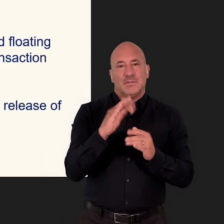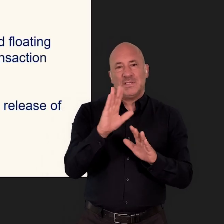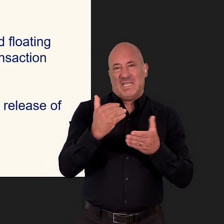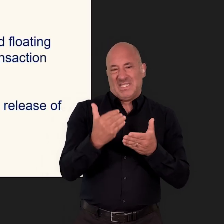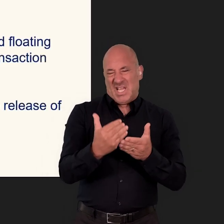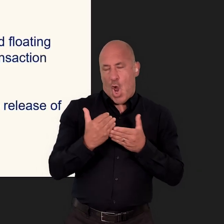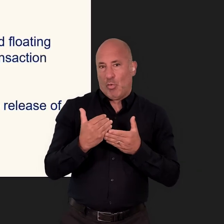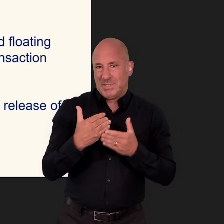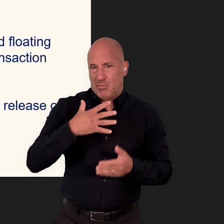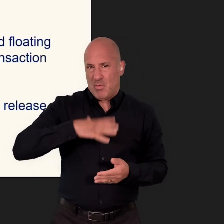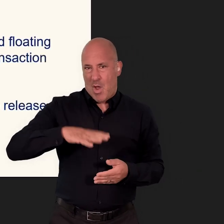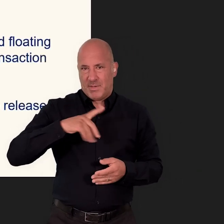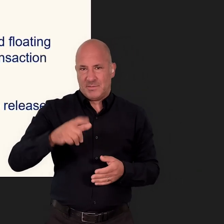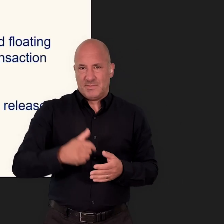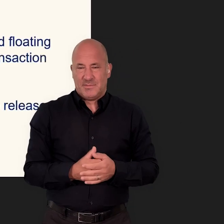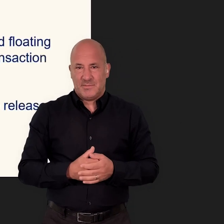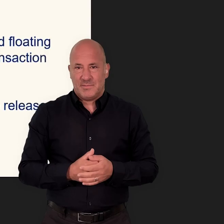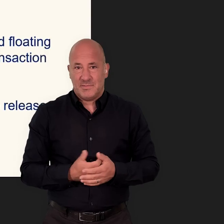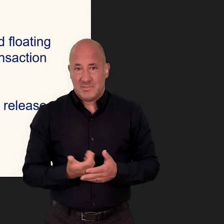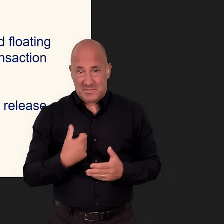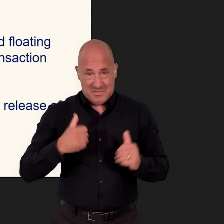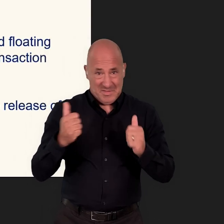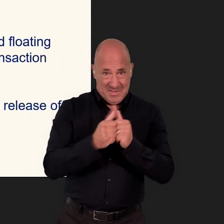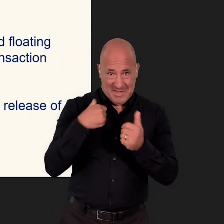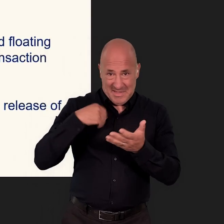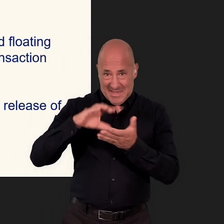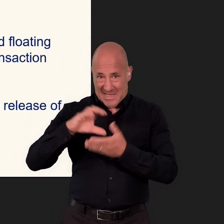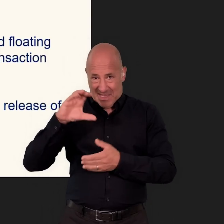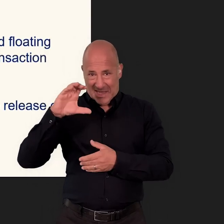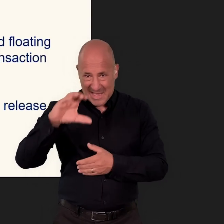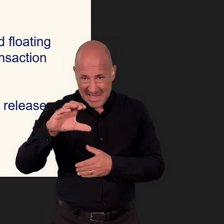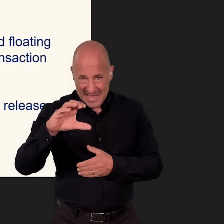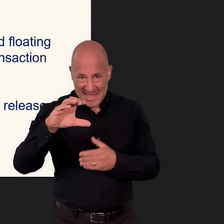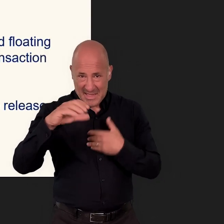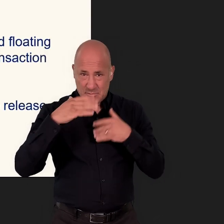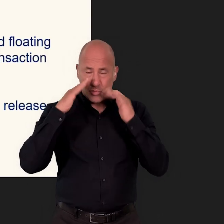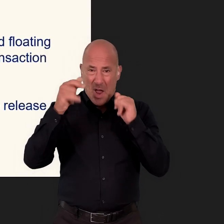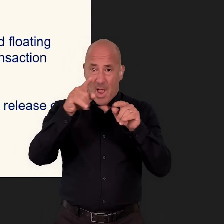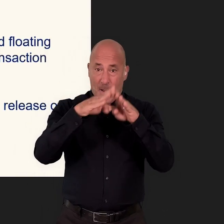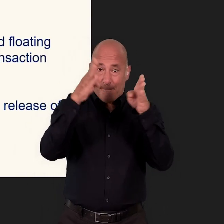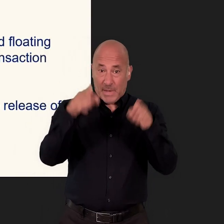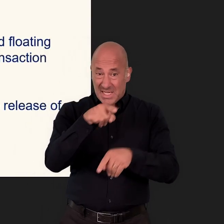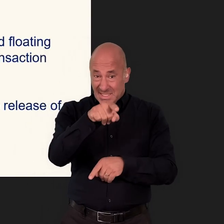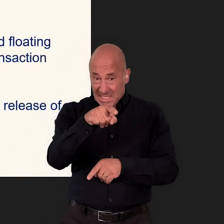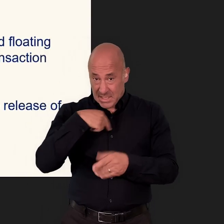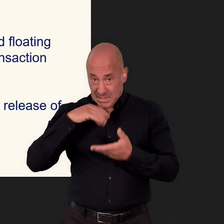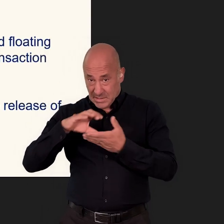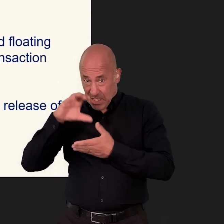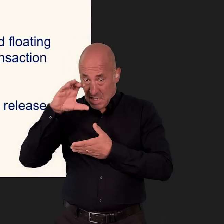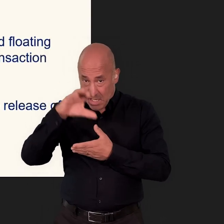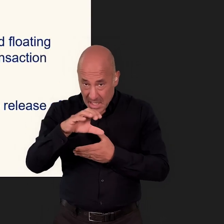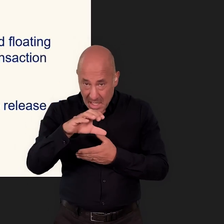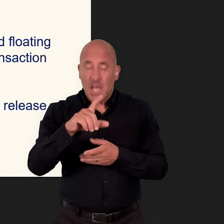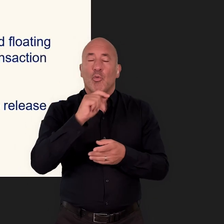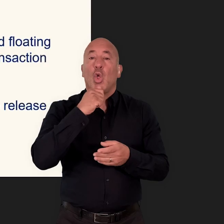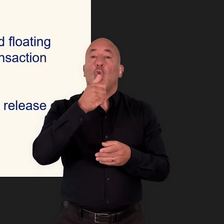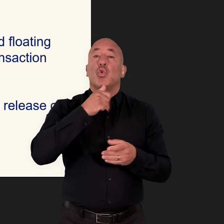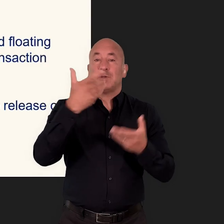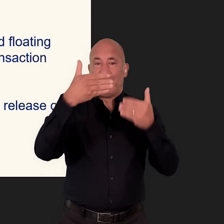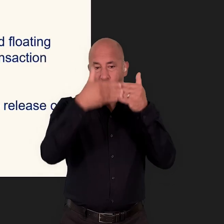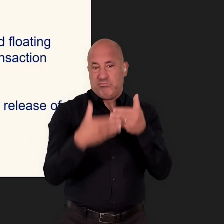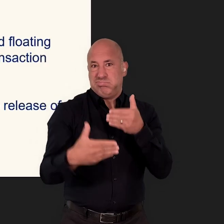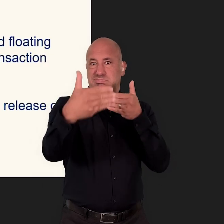And finally, security requirements. When we make a capital grant, we must ensure that the buildings will be used for the